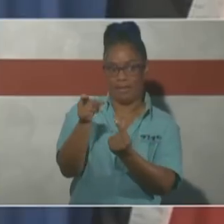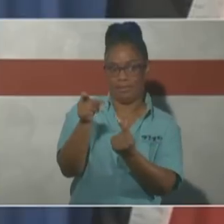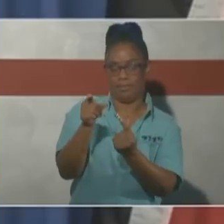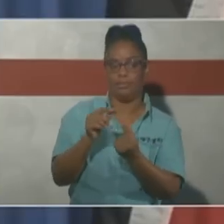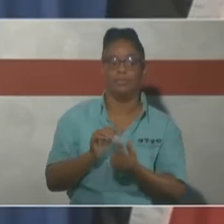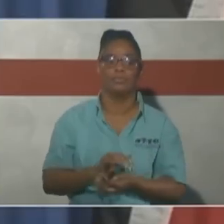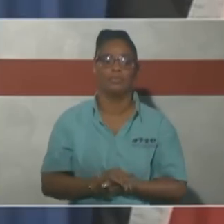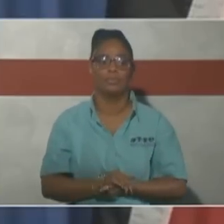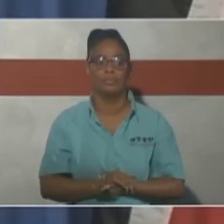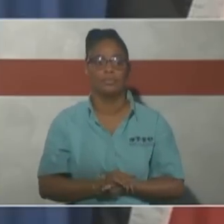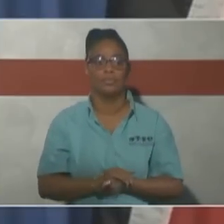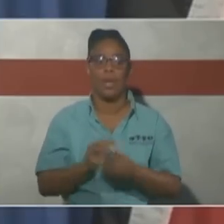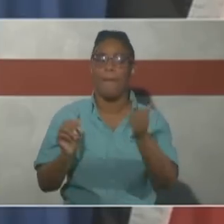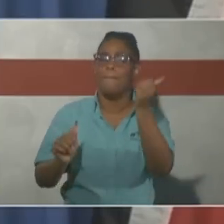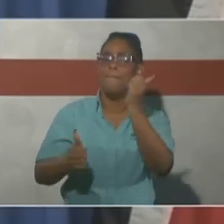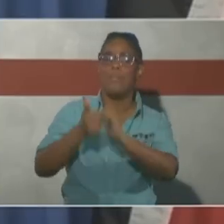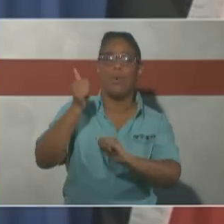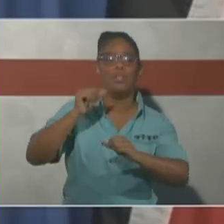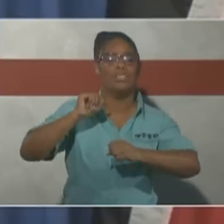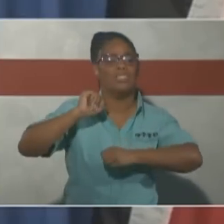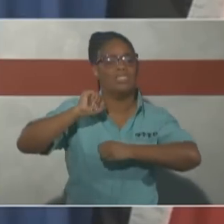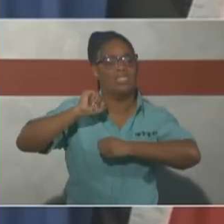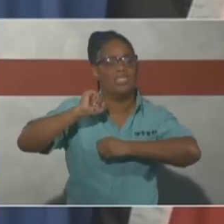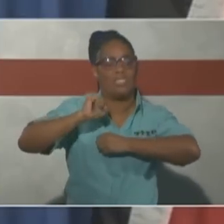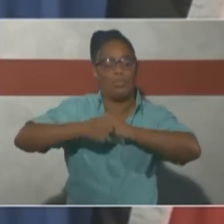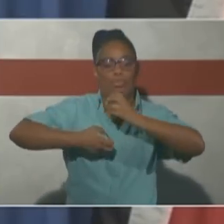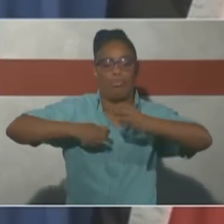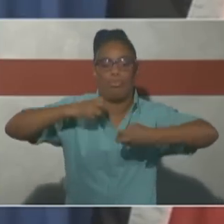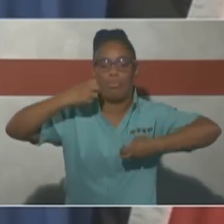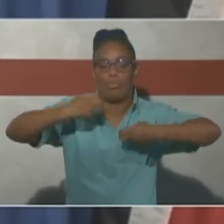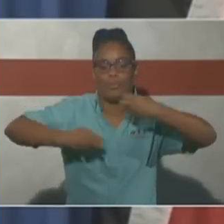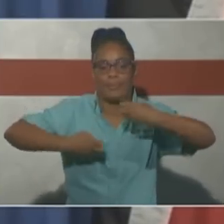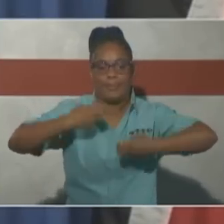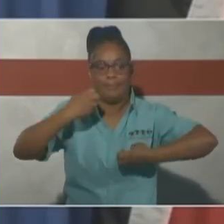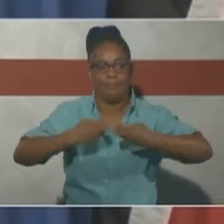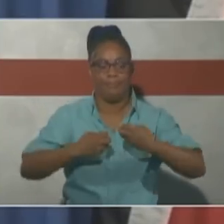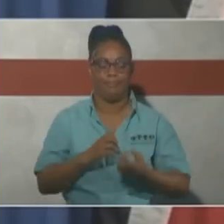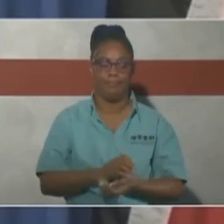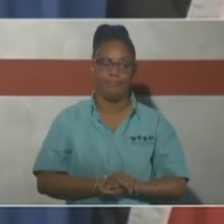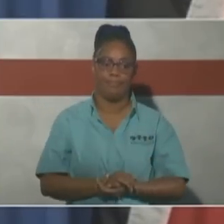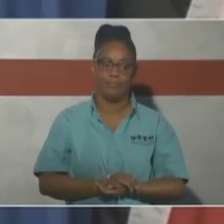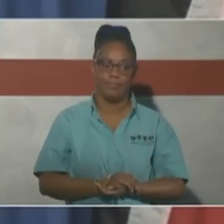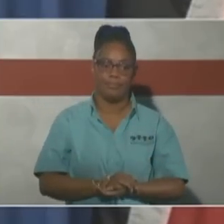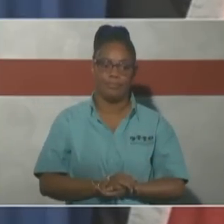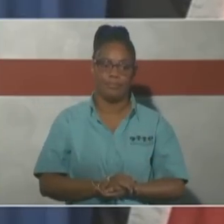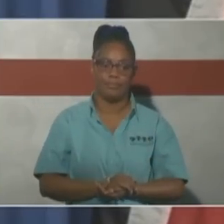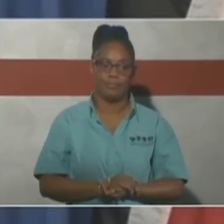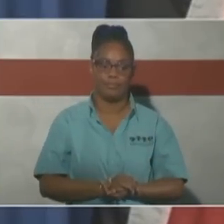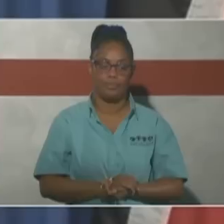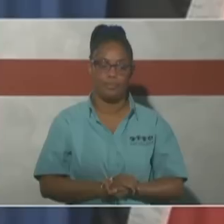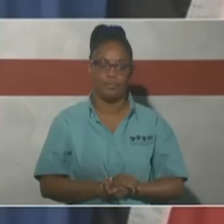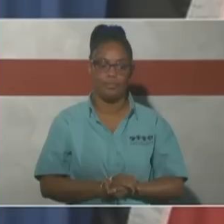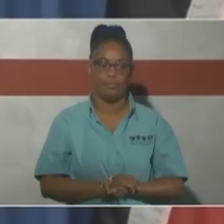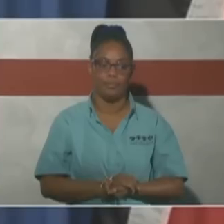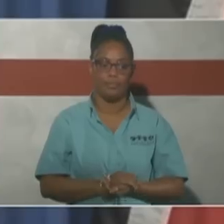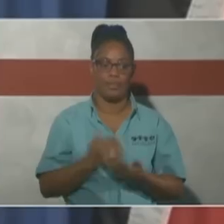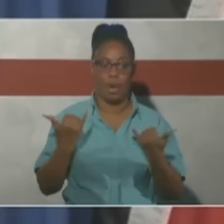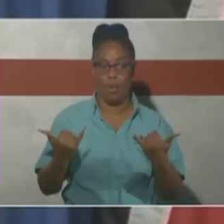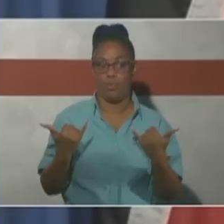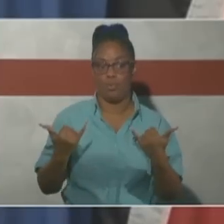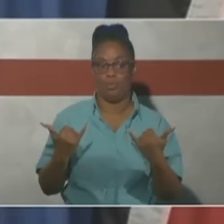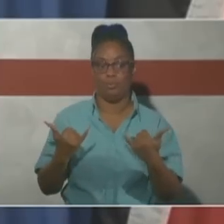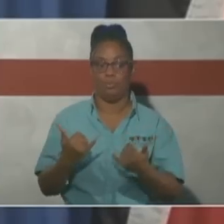in the cohort of 65 and over, because the record now going into our 4th year has